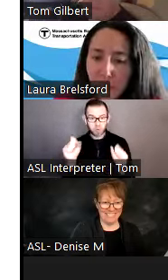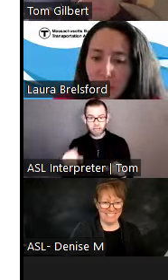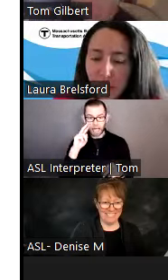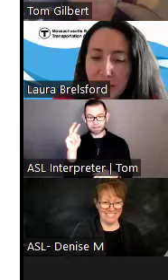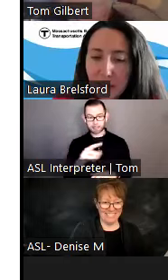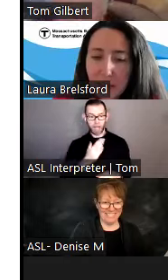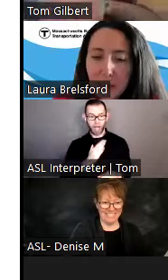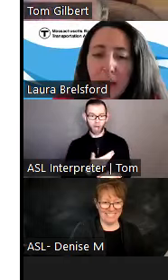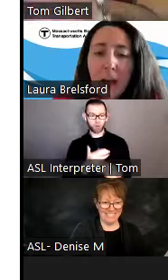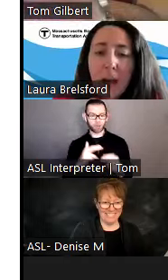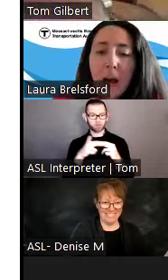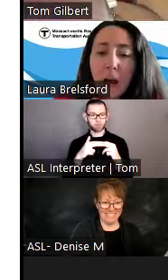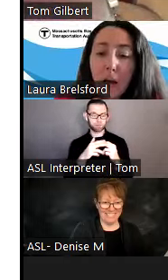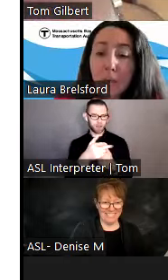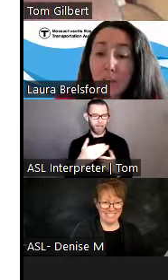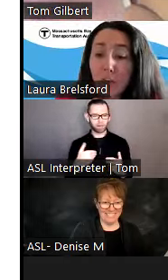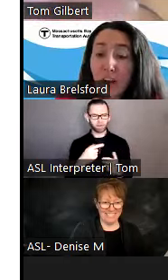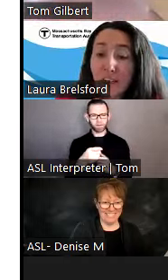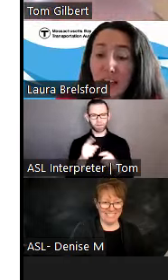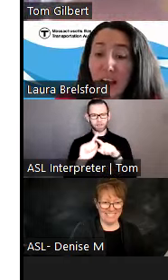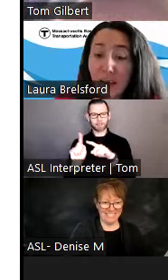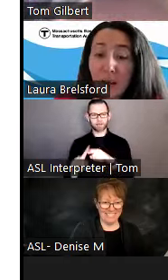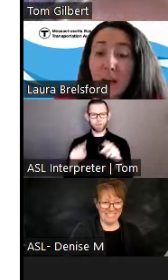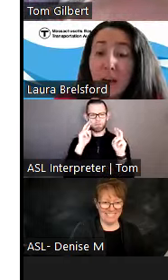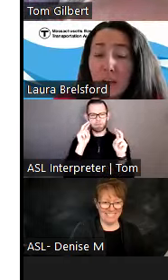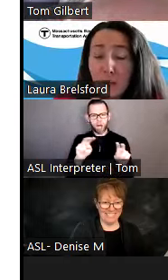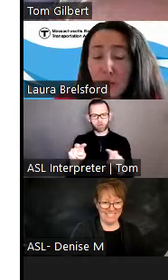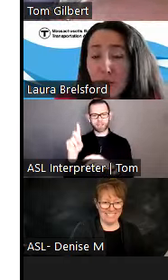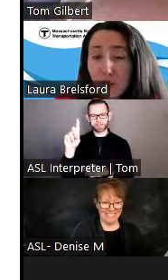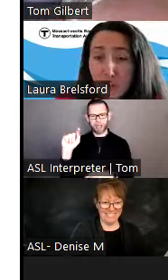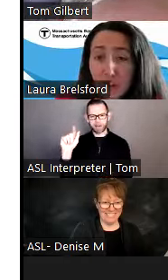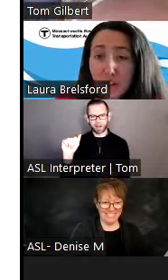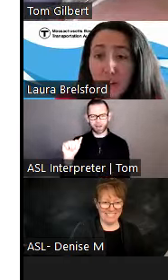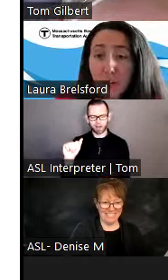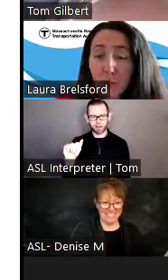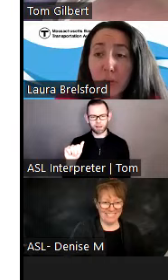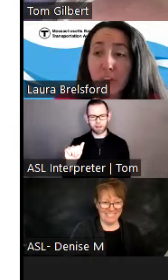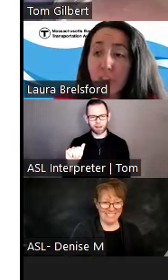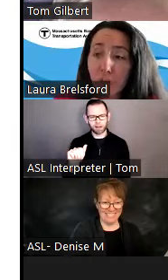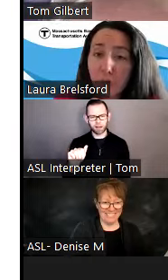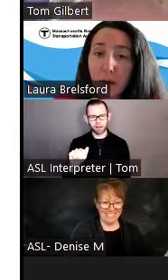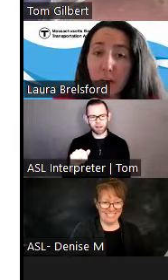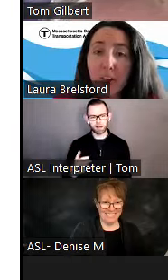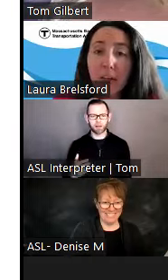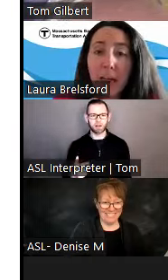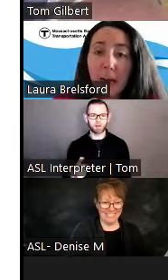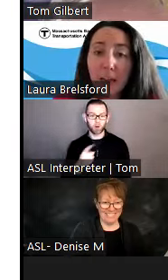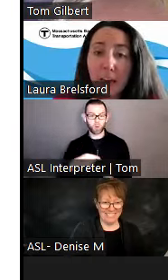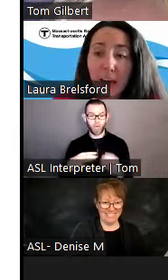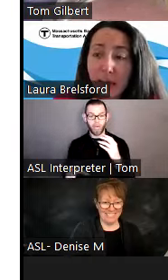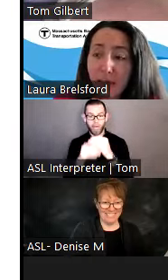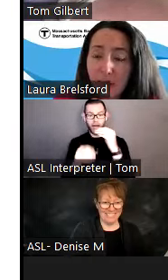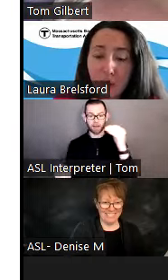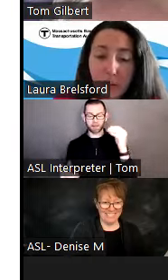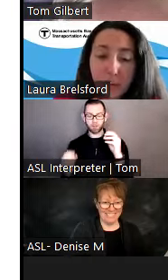of our monitoring data suggests that just through the additional monitoring and